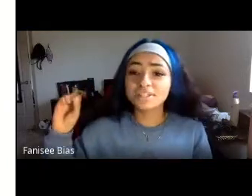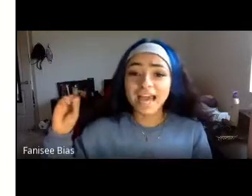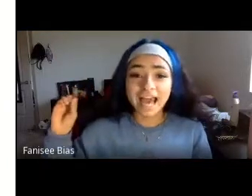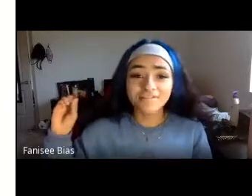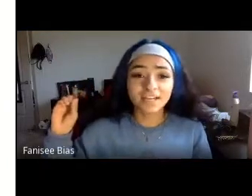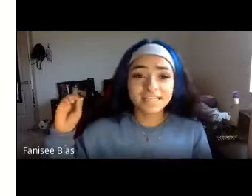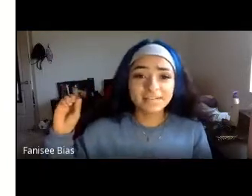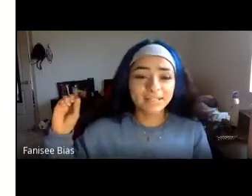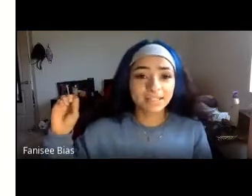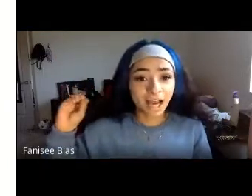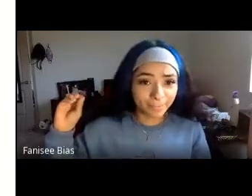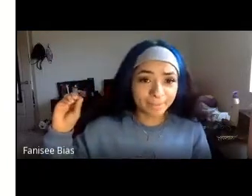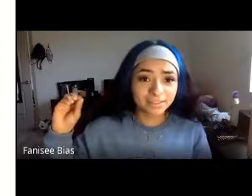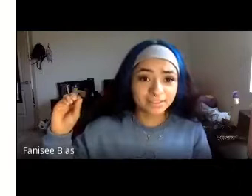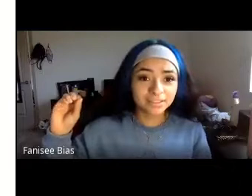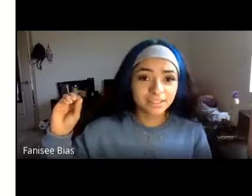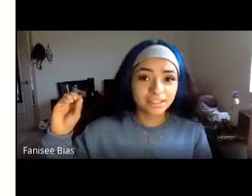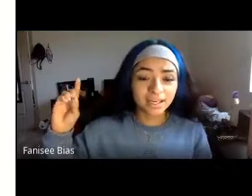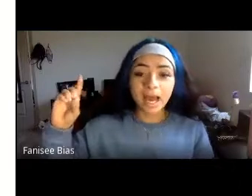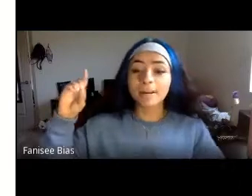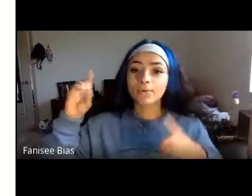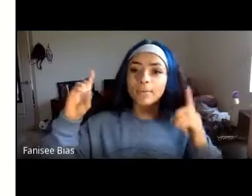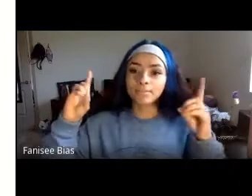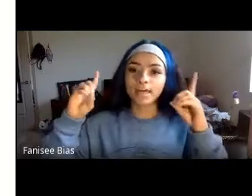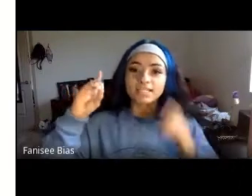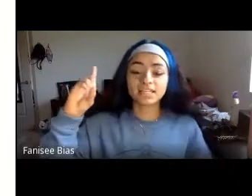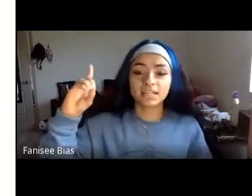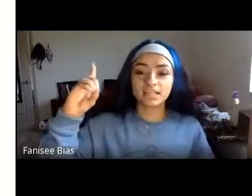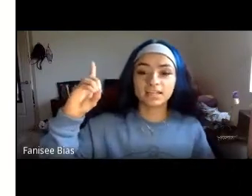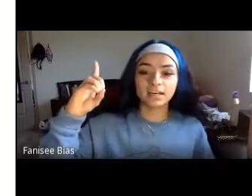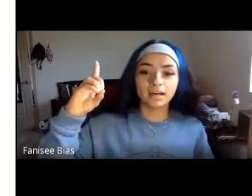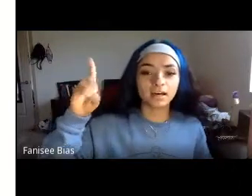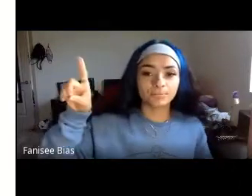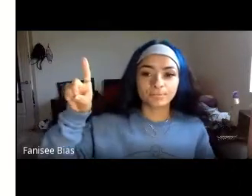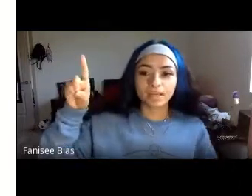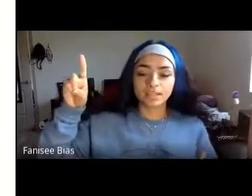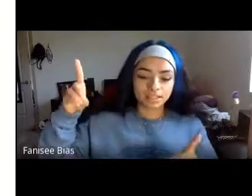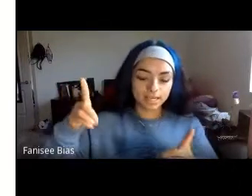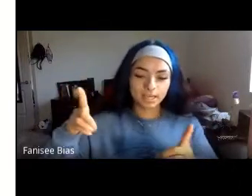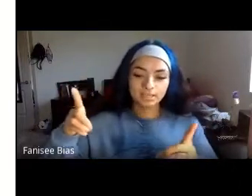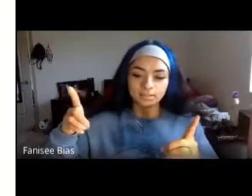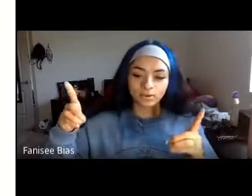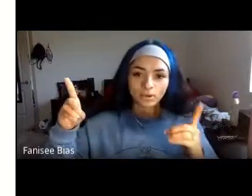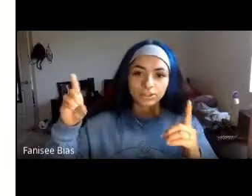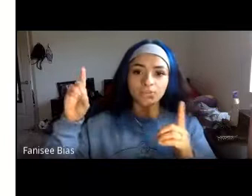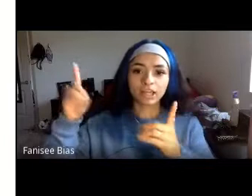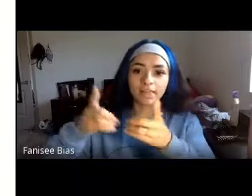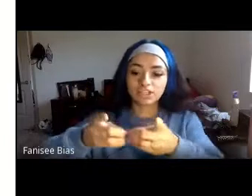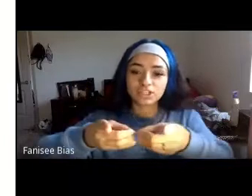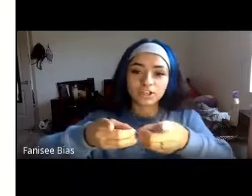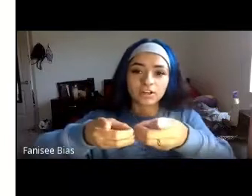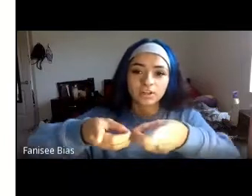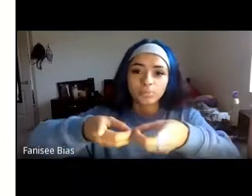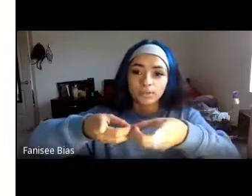I always get F and D mixed up. But I remember that D, to say or to communicate